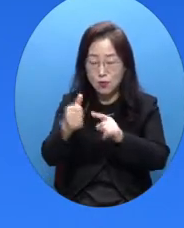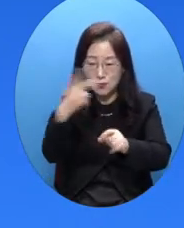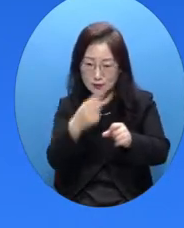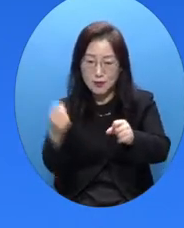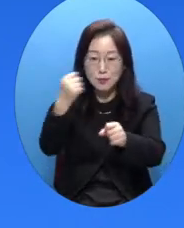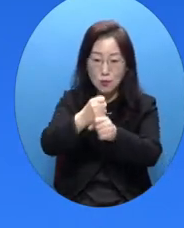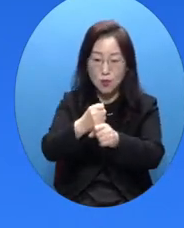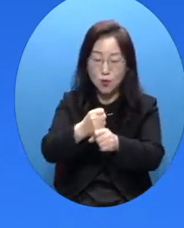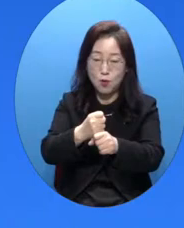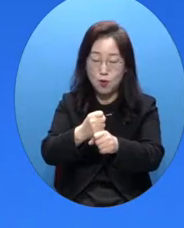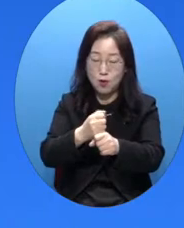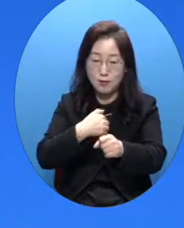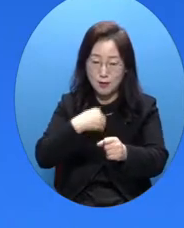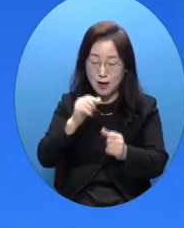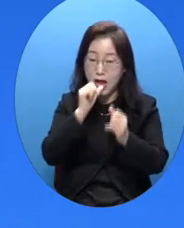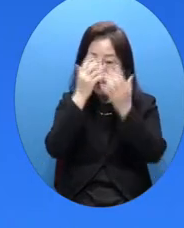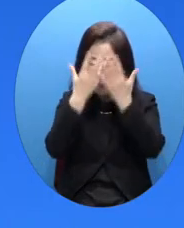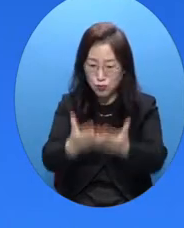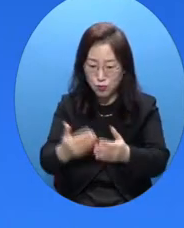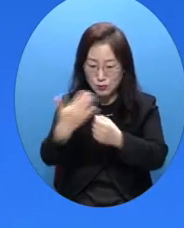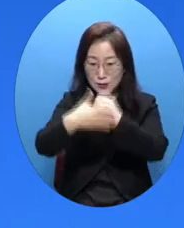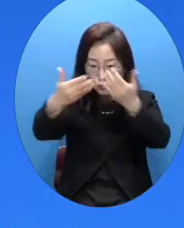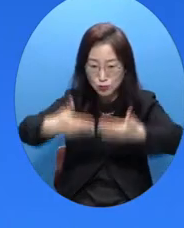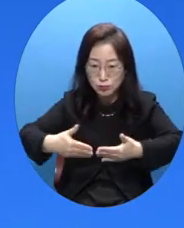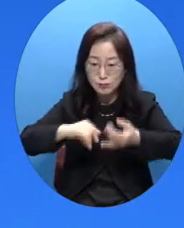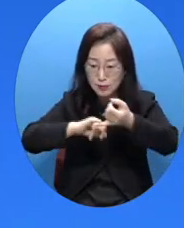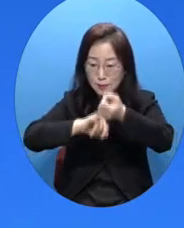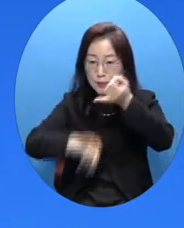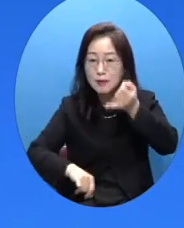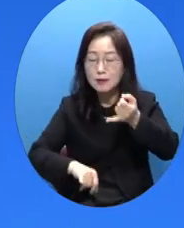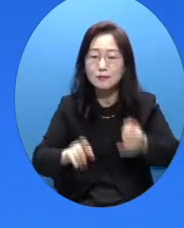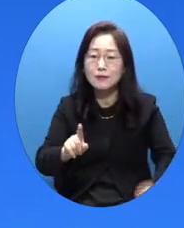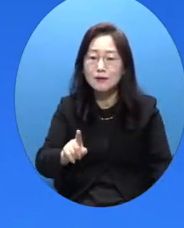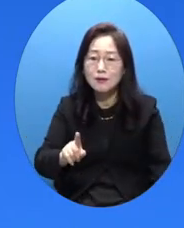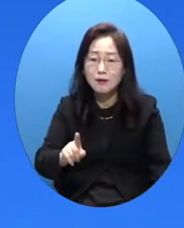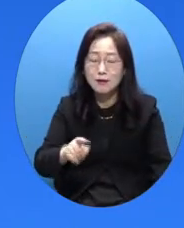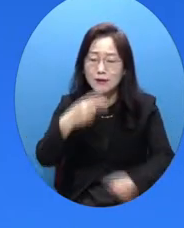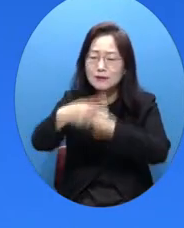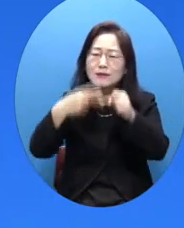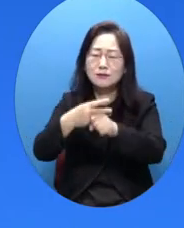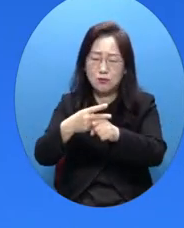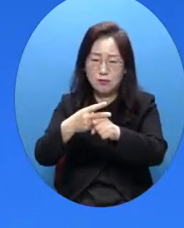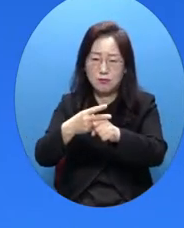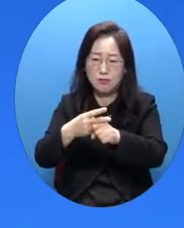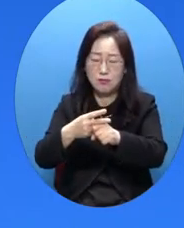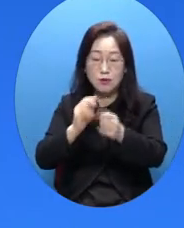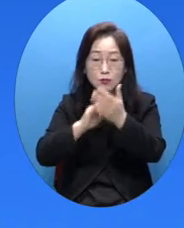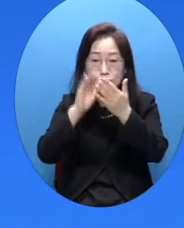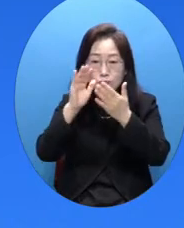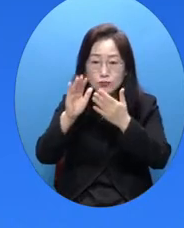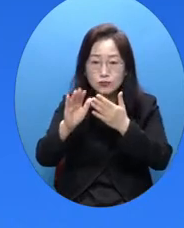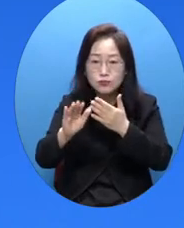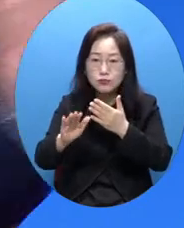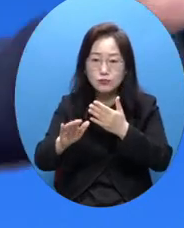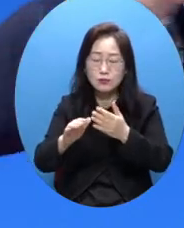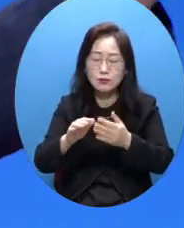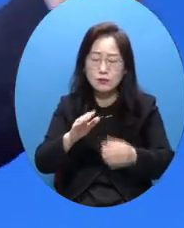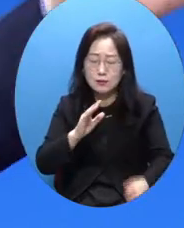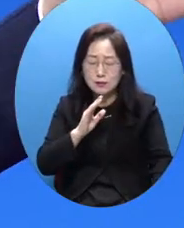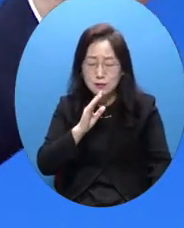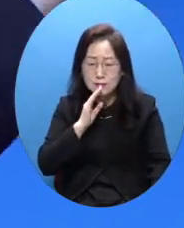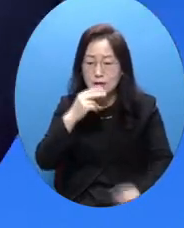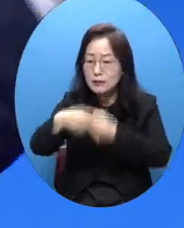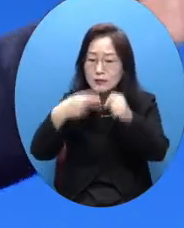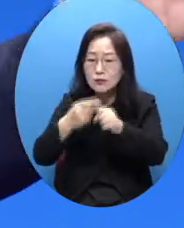and Joseph thought that the cup Bearer had promised me to